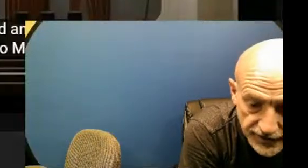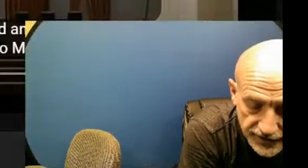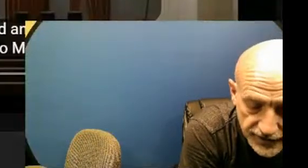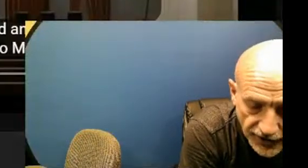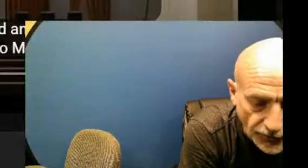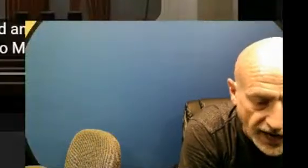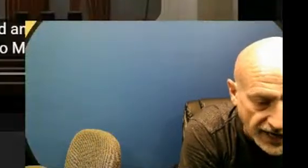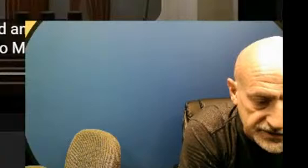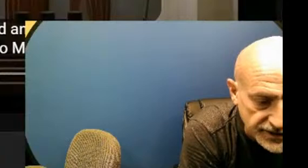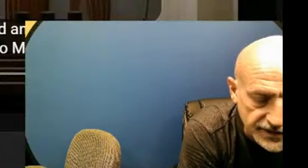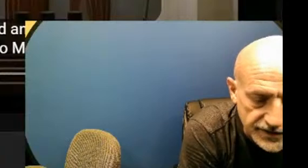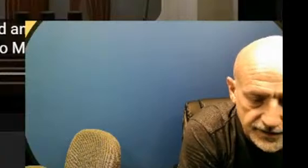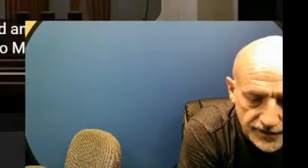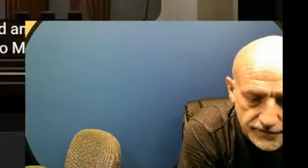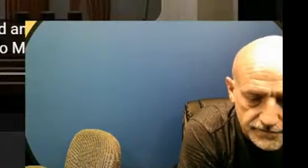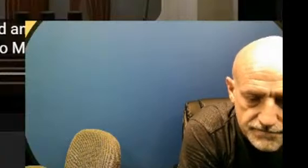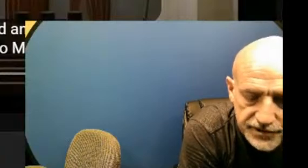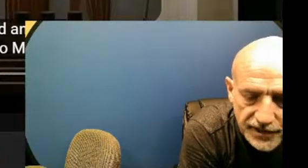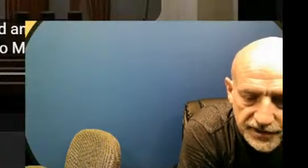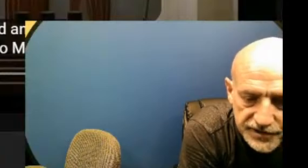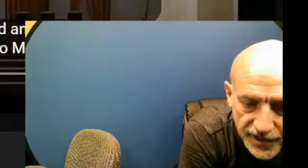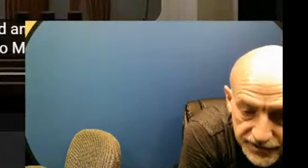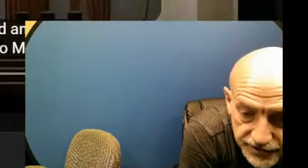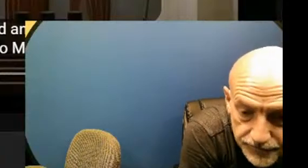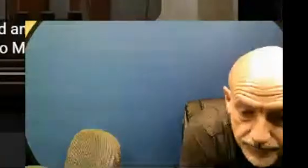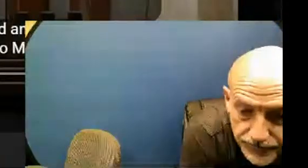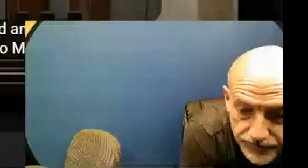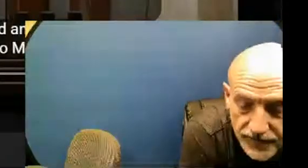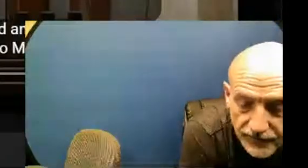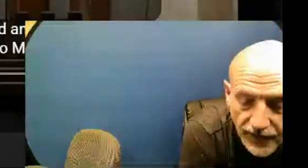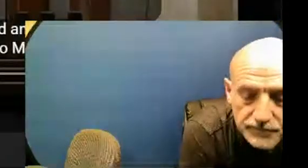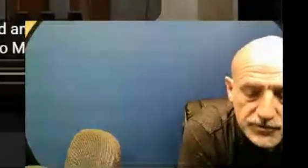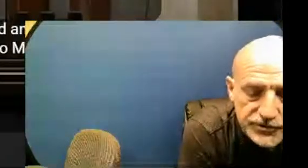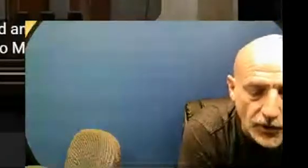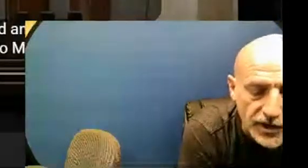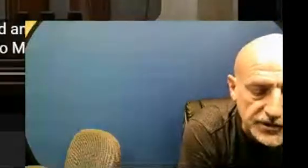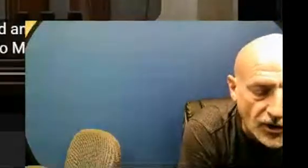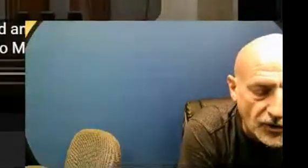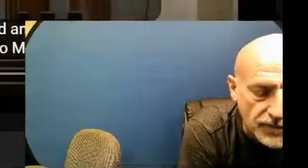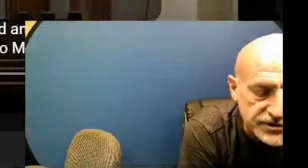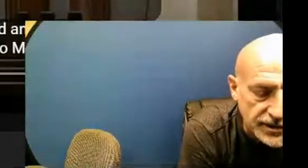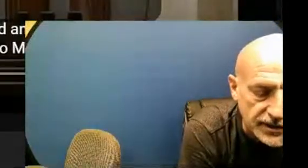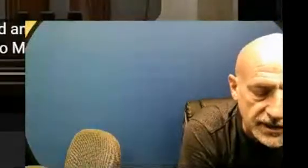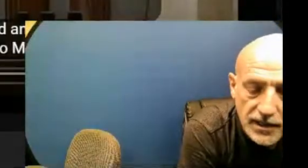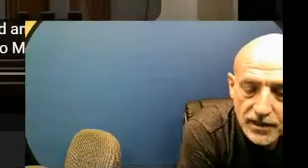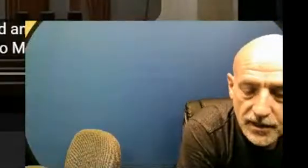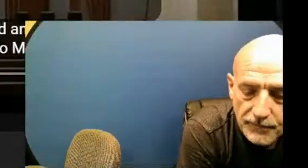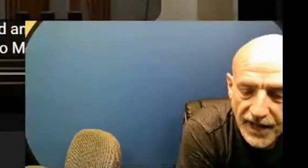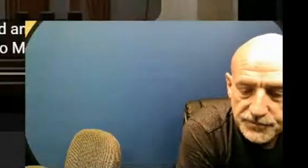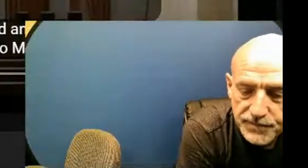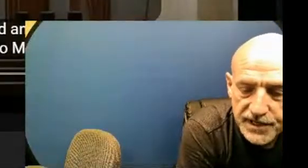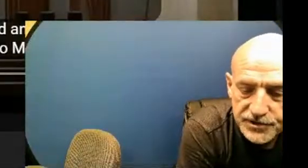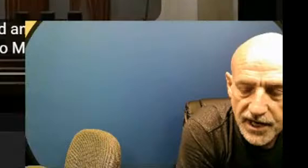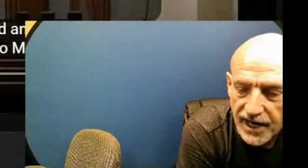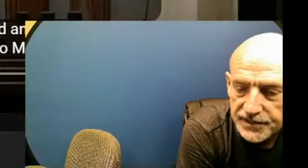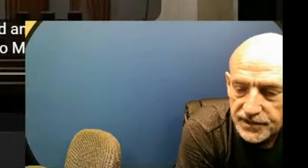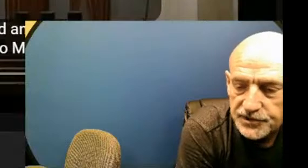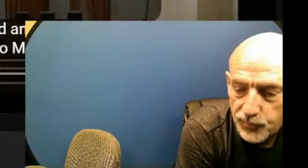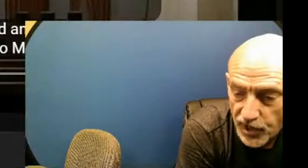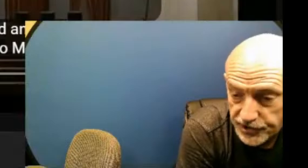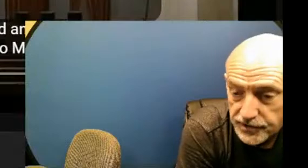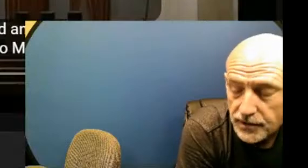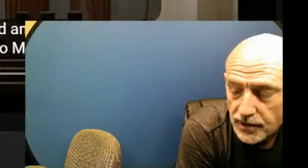affection. Otherwise, it doesn't exist. Right? So it's all basically about speech